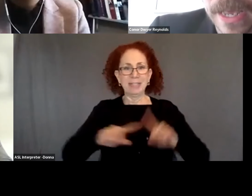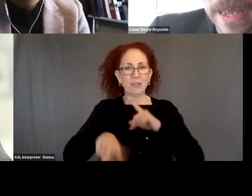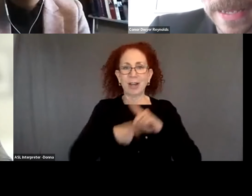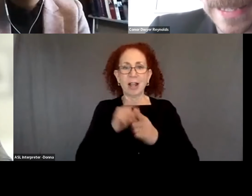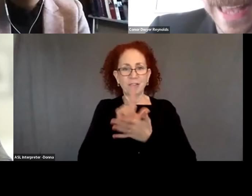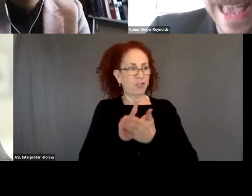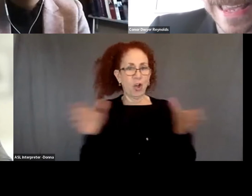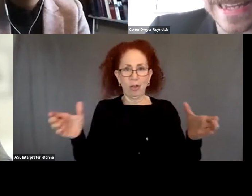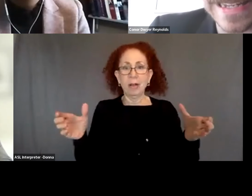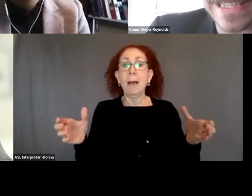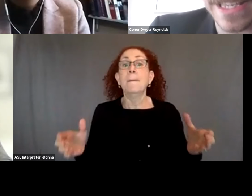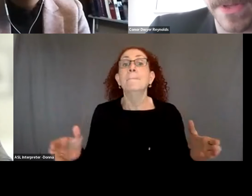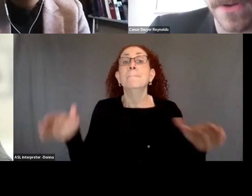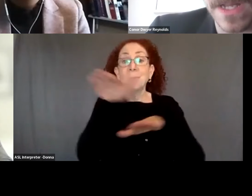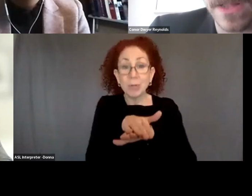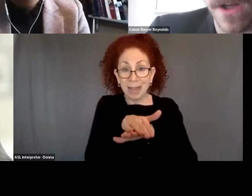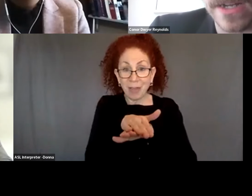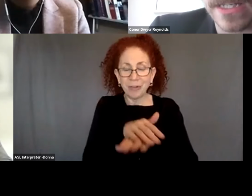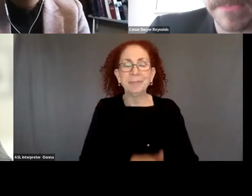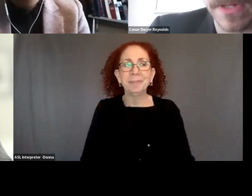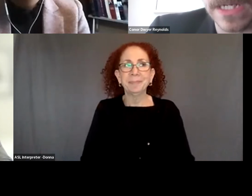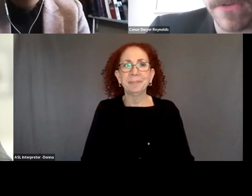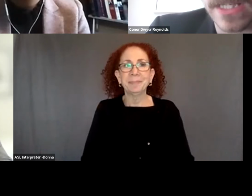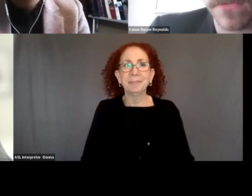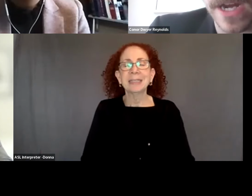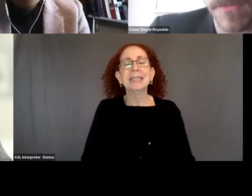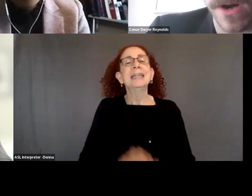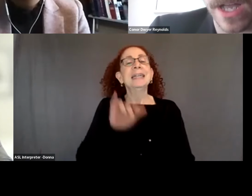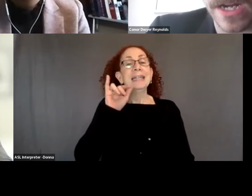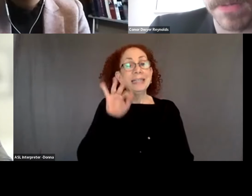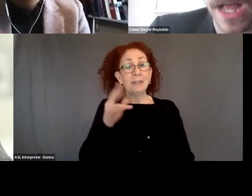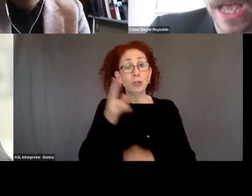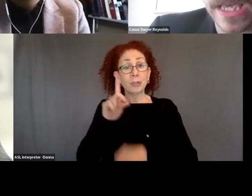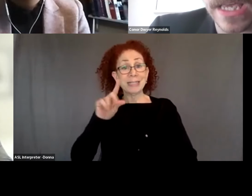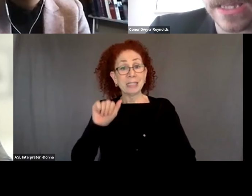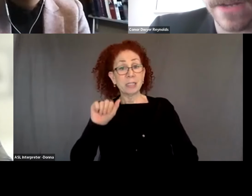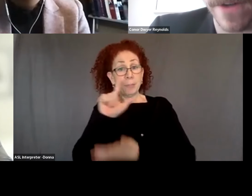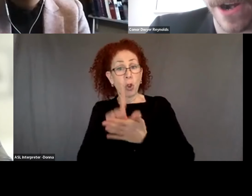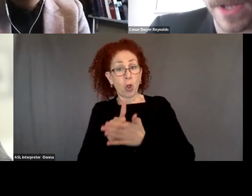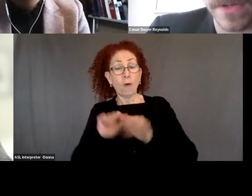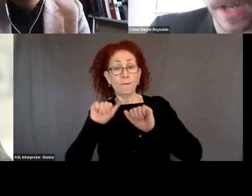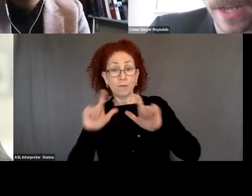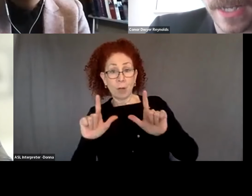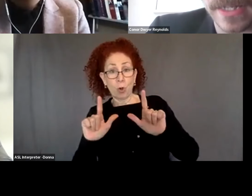together is taking a disability law and disability rights framework and applying it in the